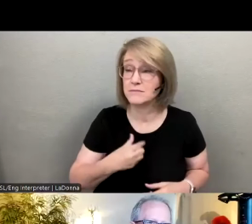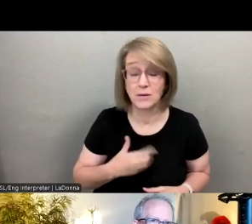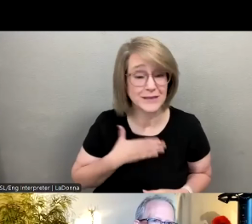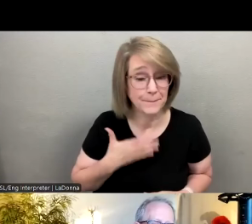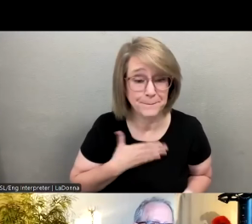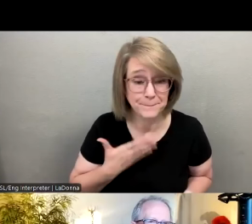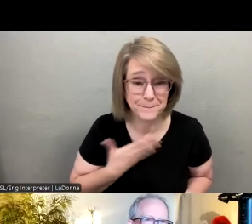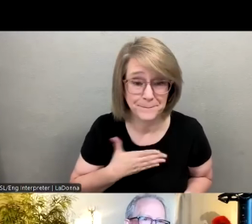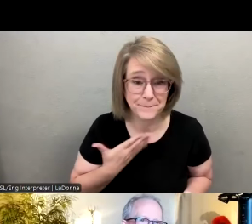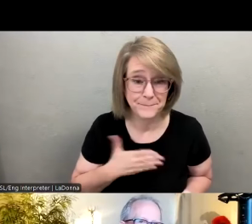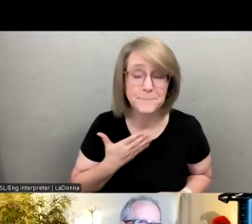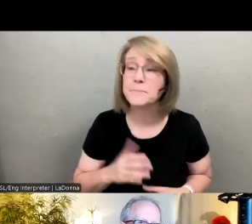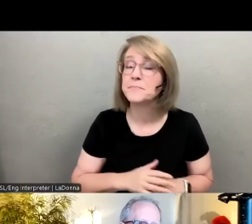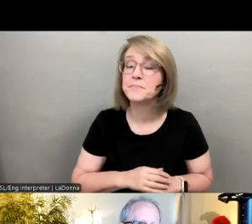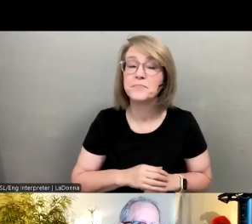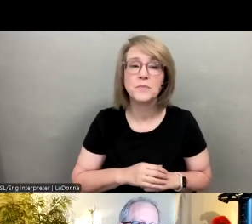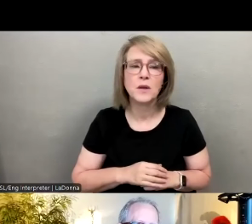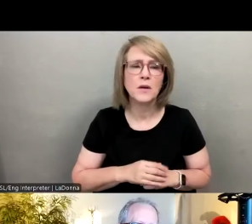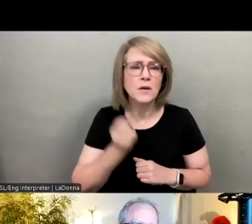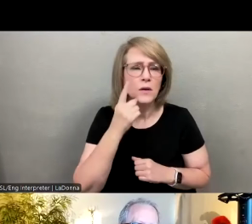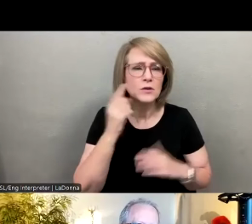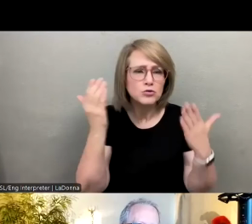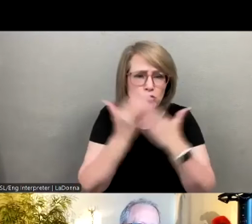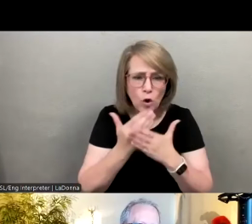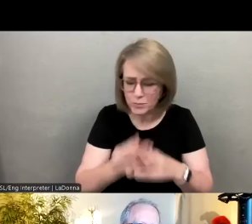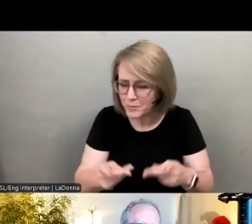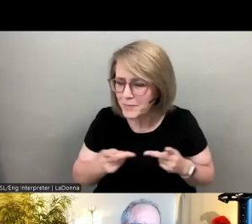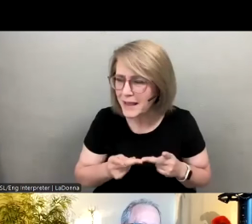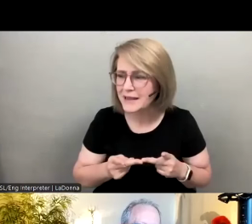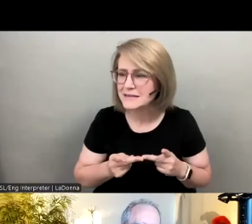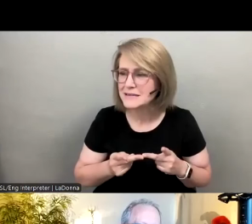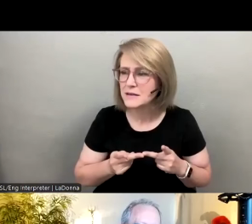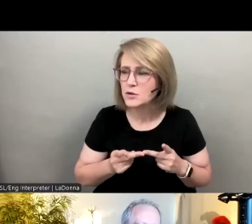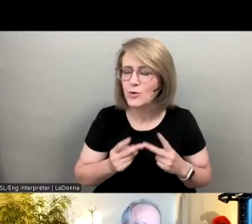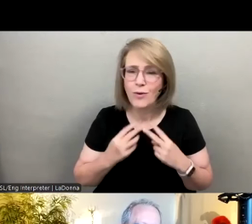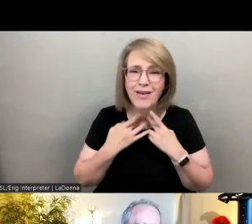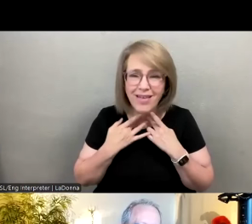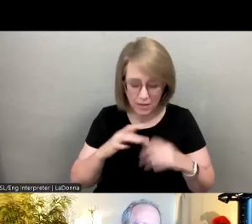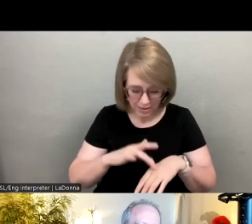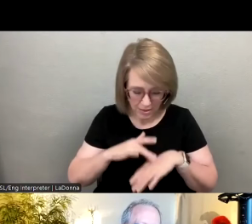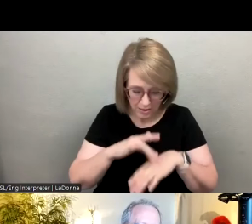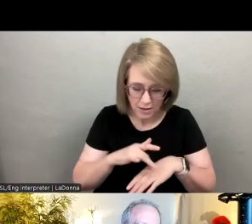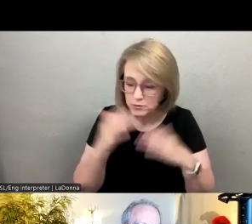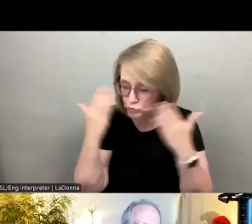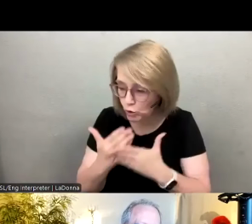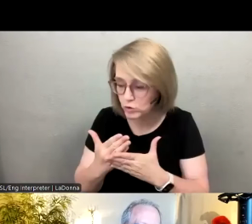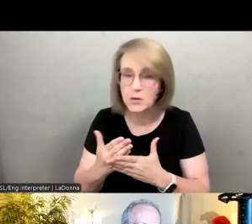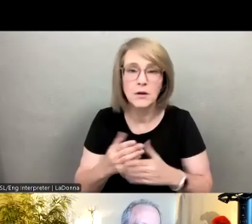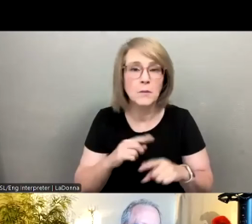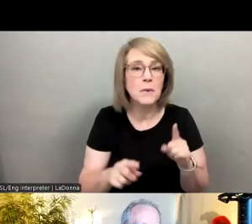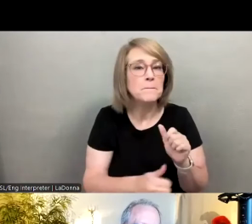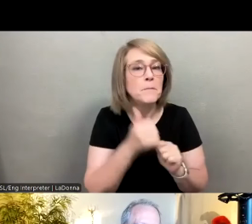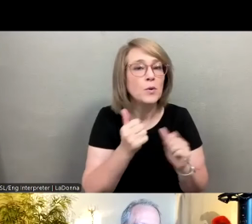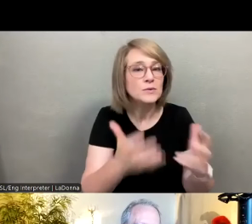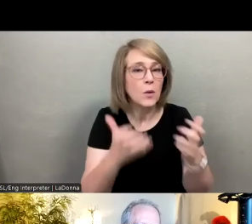did. When you're in a dark place, you just think to those moments that are dark, but most things I wanted to accomplish, I accomplished. When